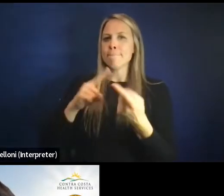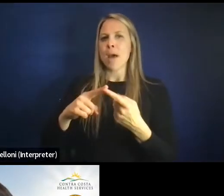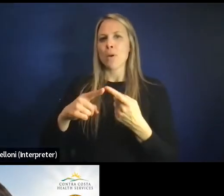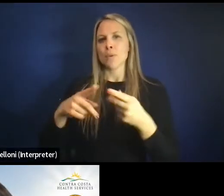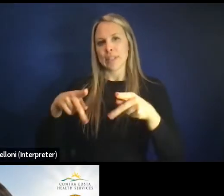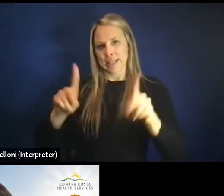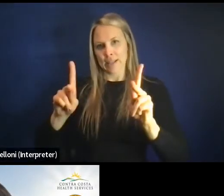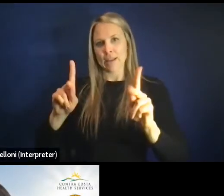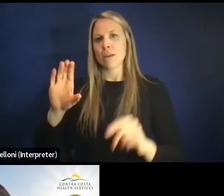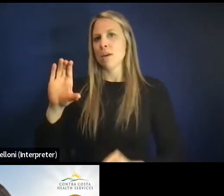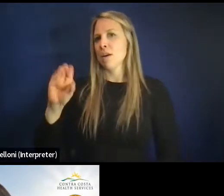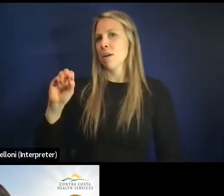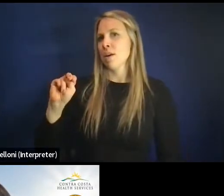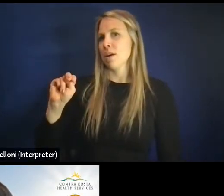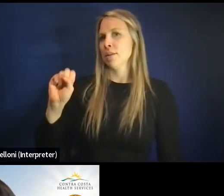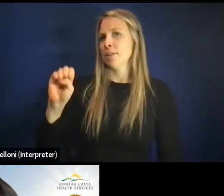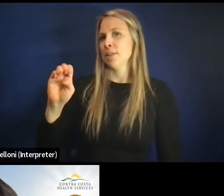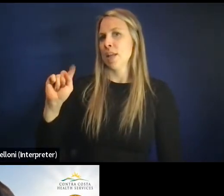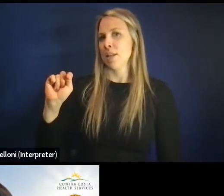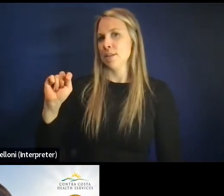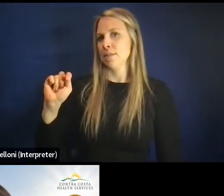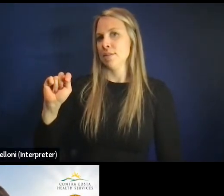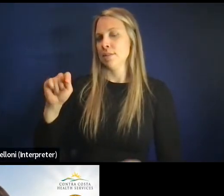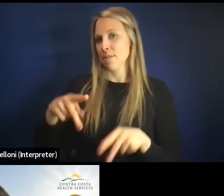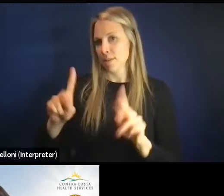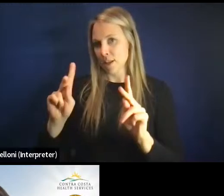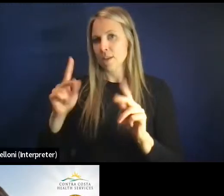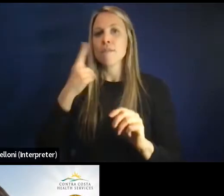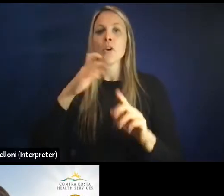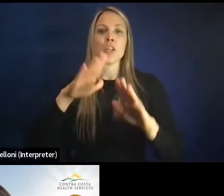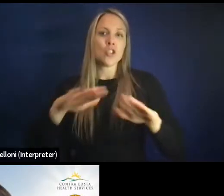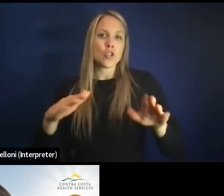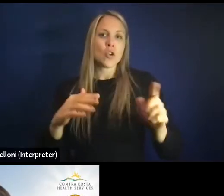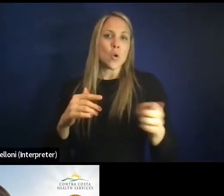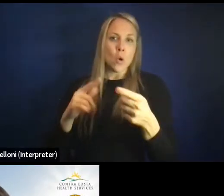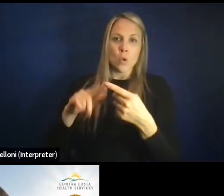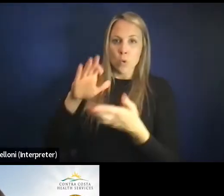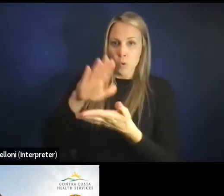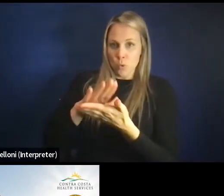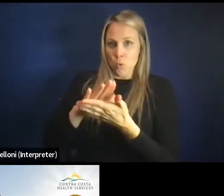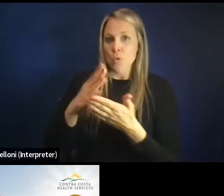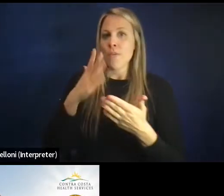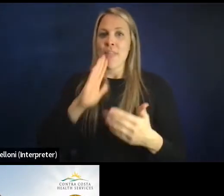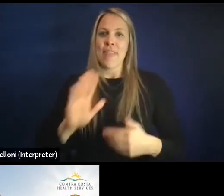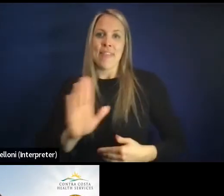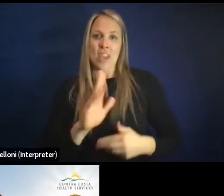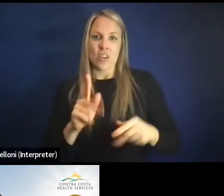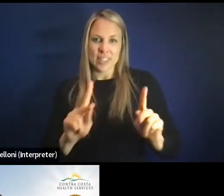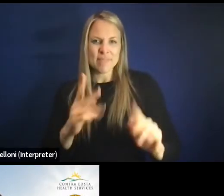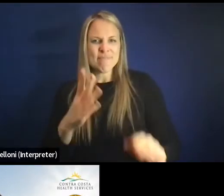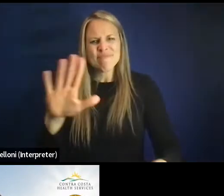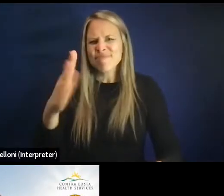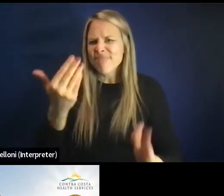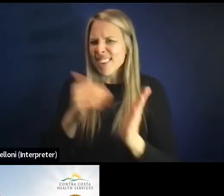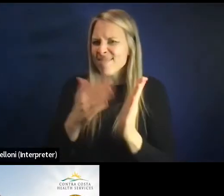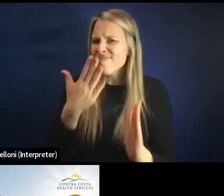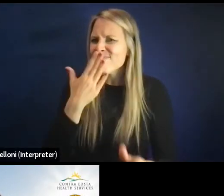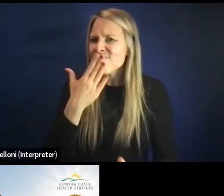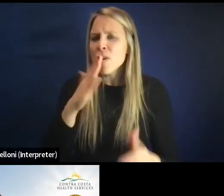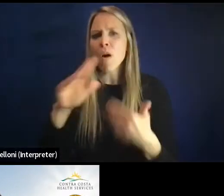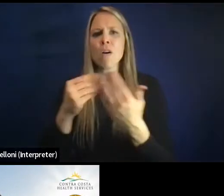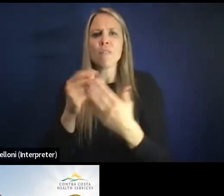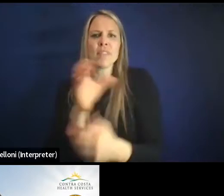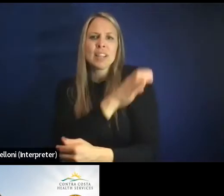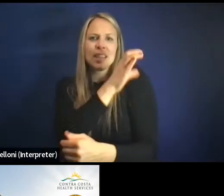about consenting for children going to school. And I just want to say thank you so much for all of the clinics that have been